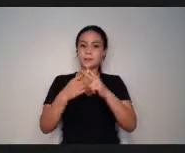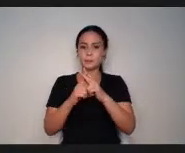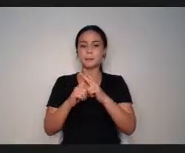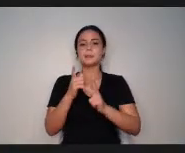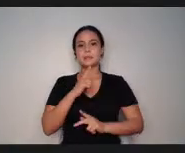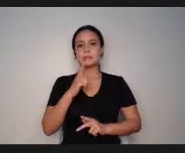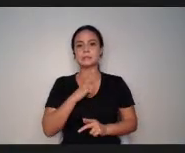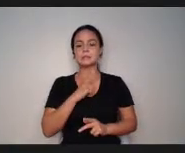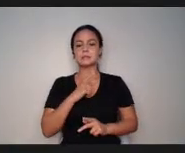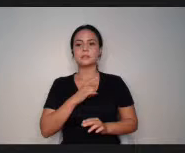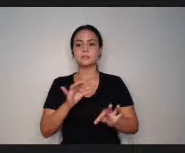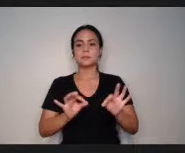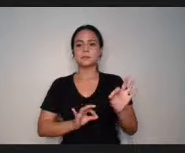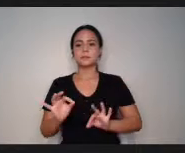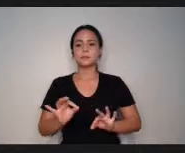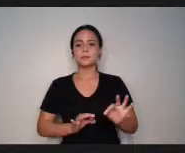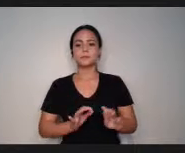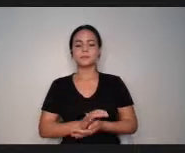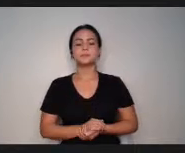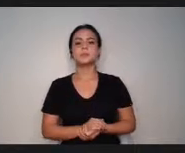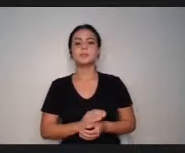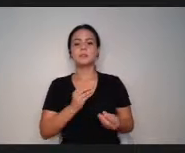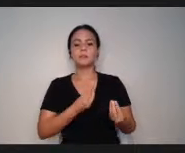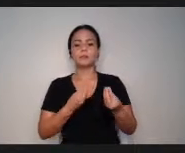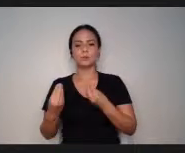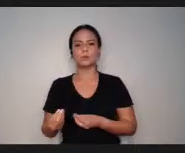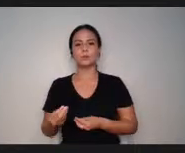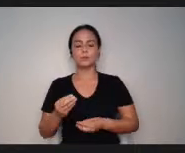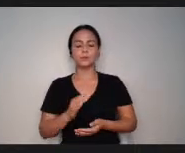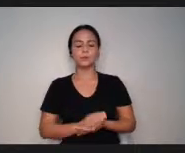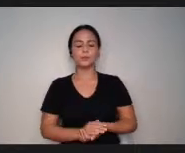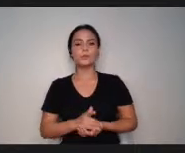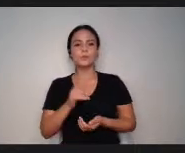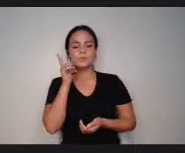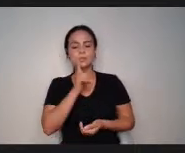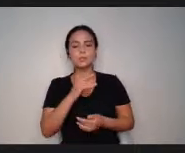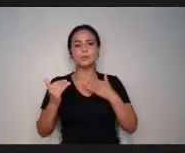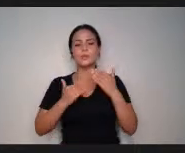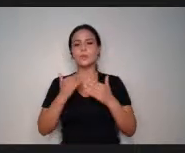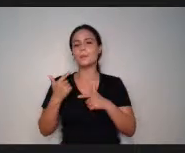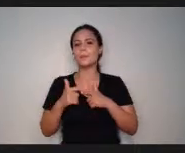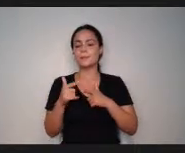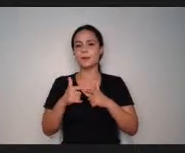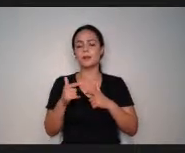the problem. And again, public health movements. I think